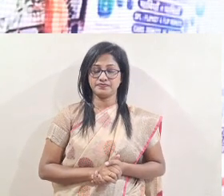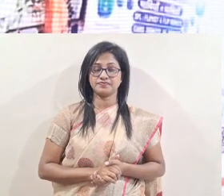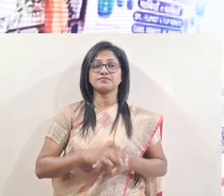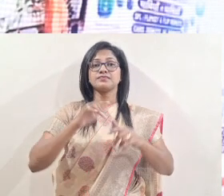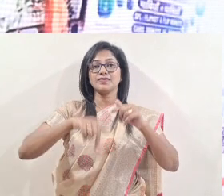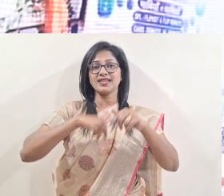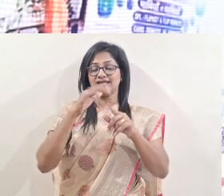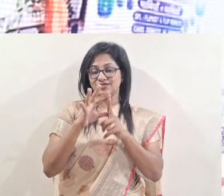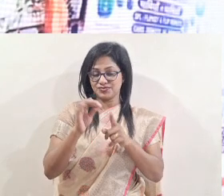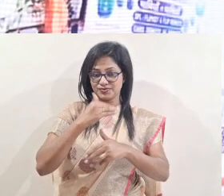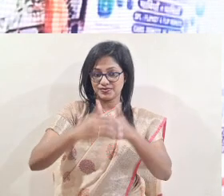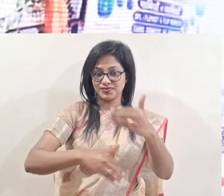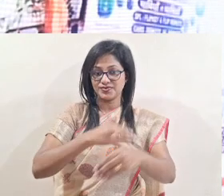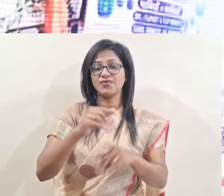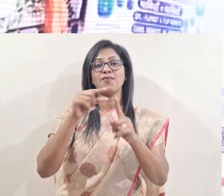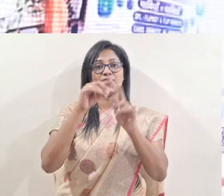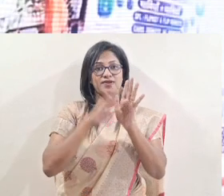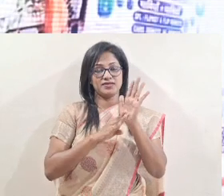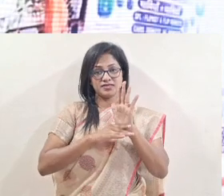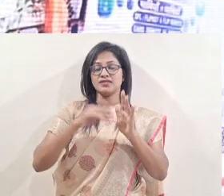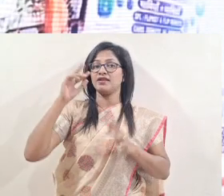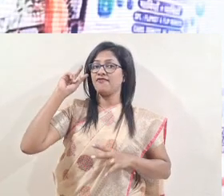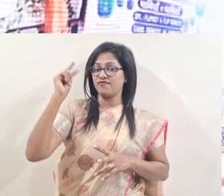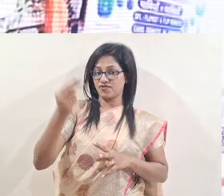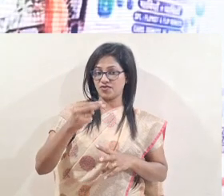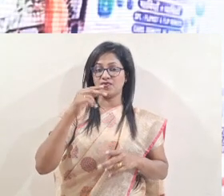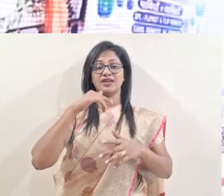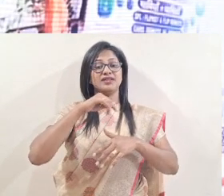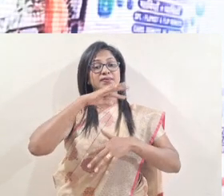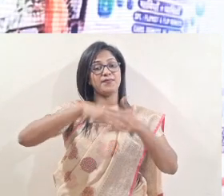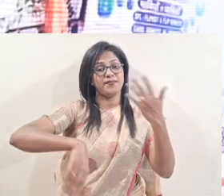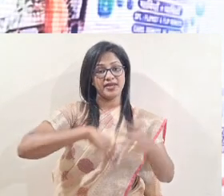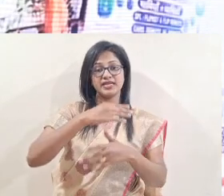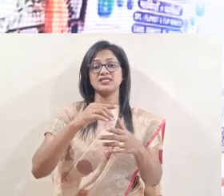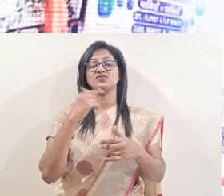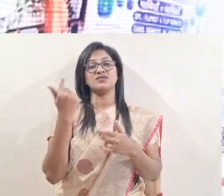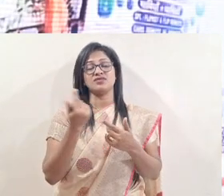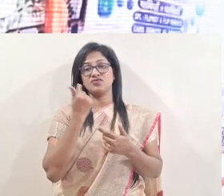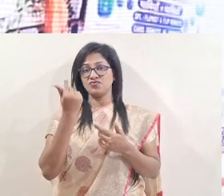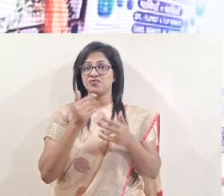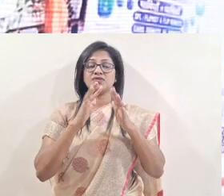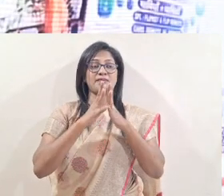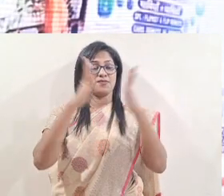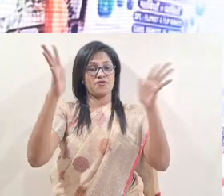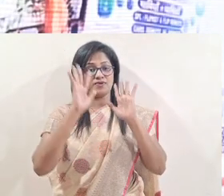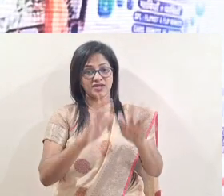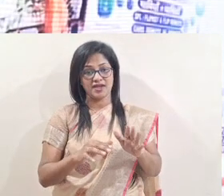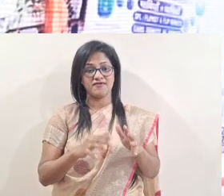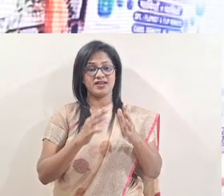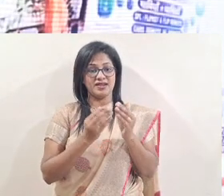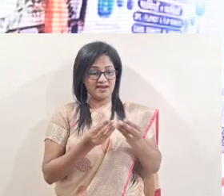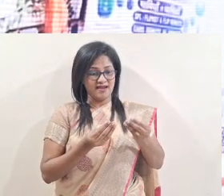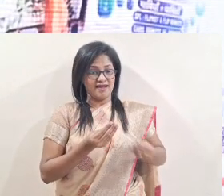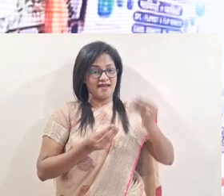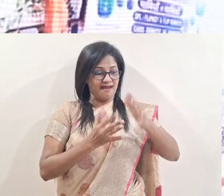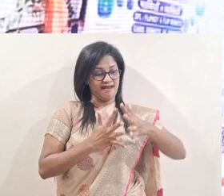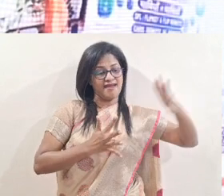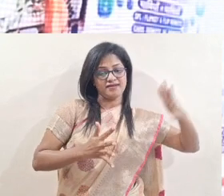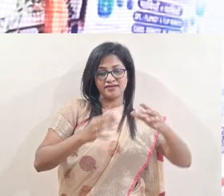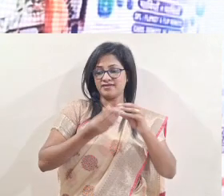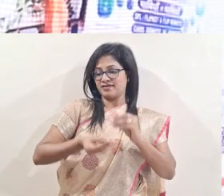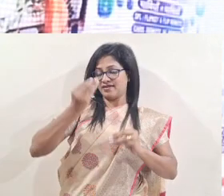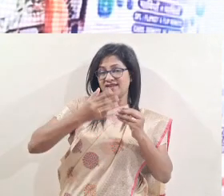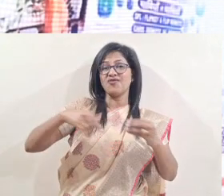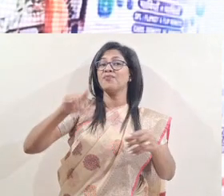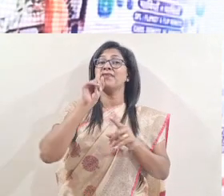policy point of view, a lot of mixed use is actually taking place in more of an incremental manner, or maybe we can say in an illegal manner,